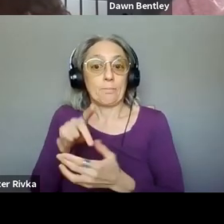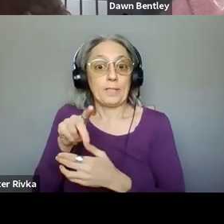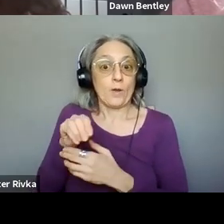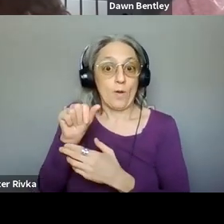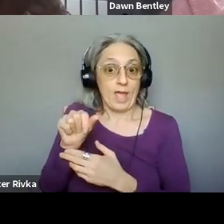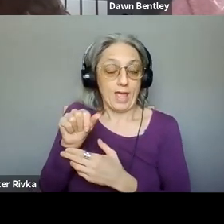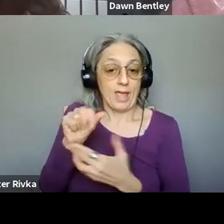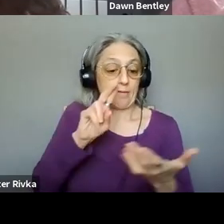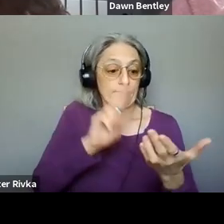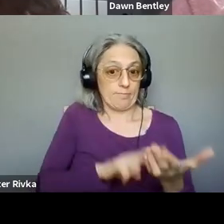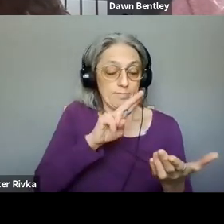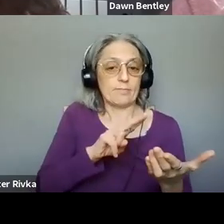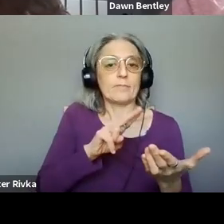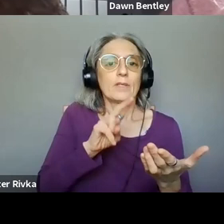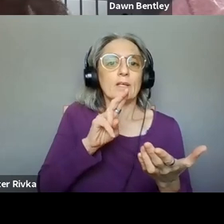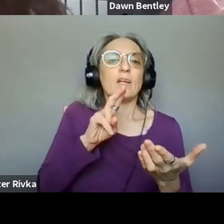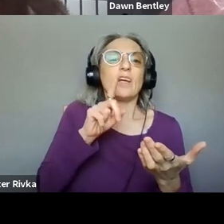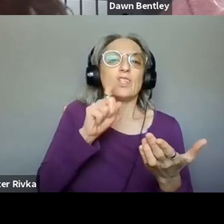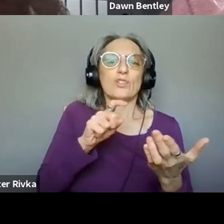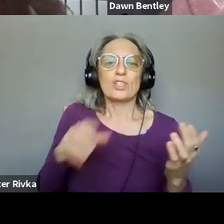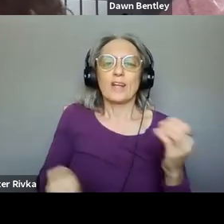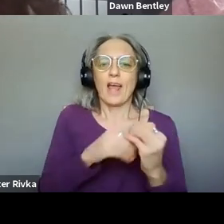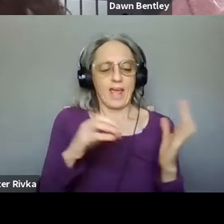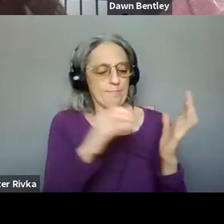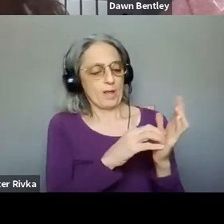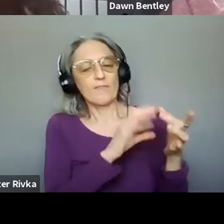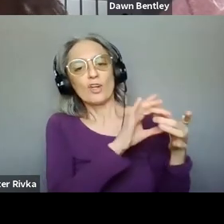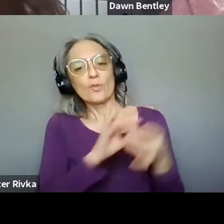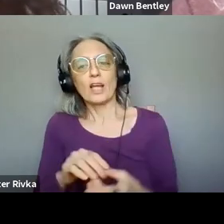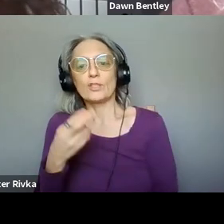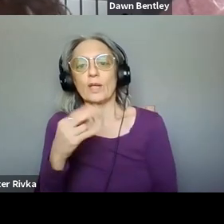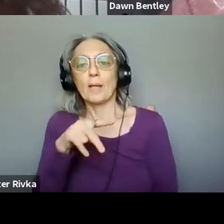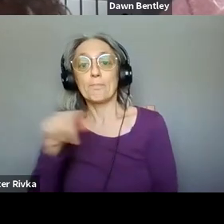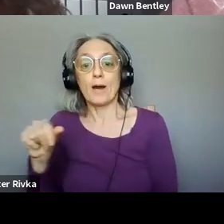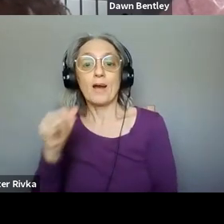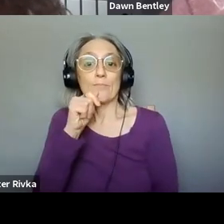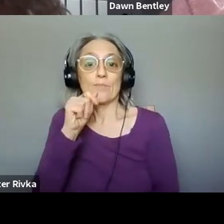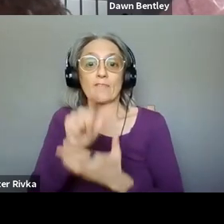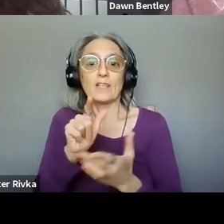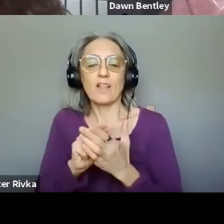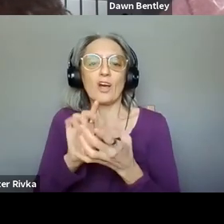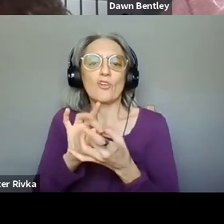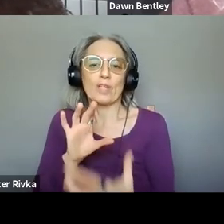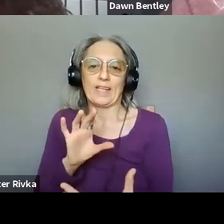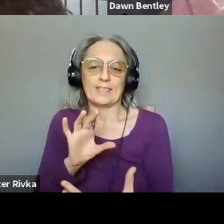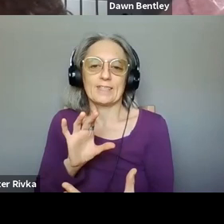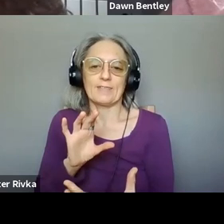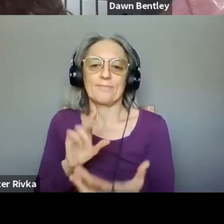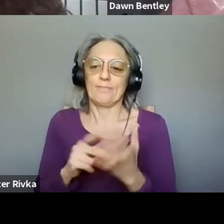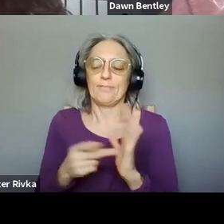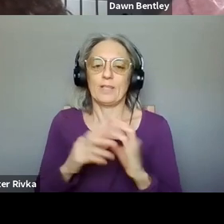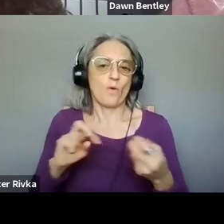there that is basically a HIPAA release that's enclosed in the power of attorney. So there's no issue about that. They